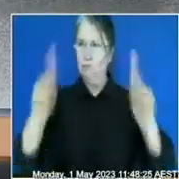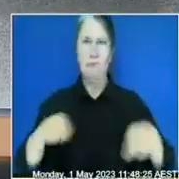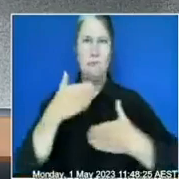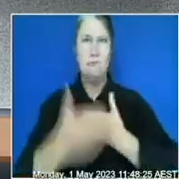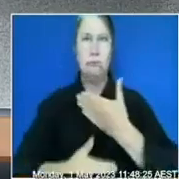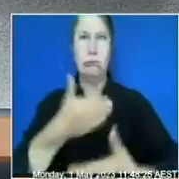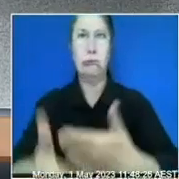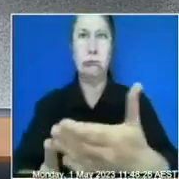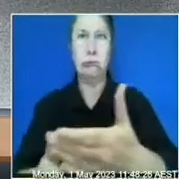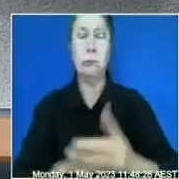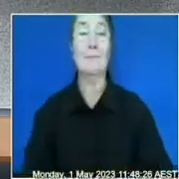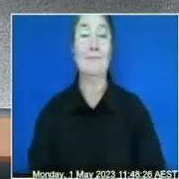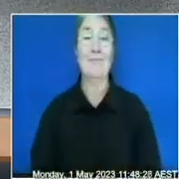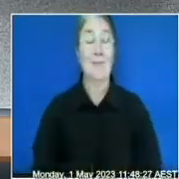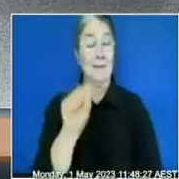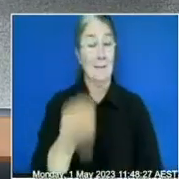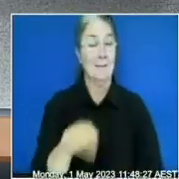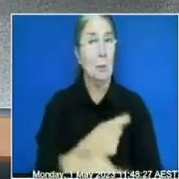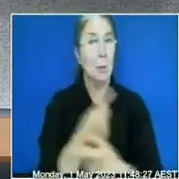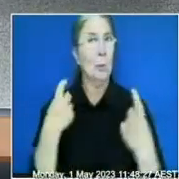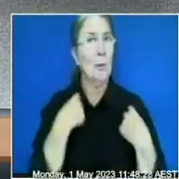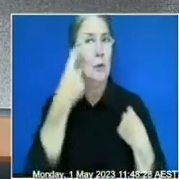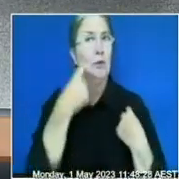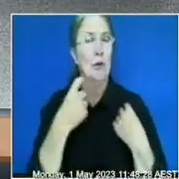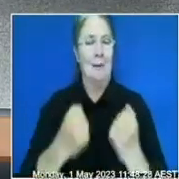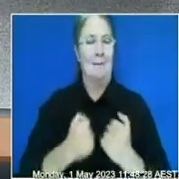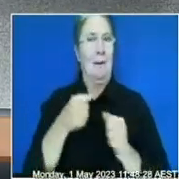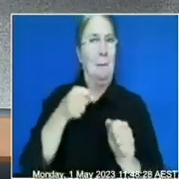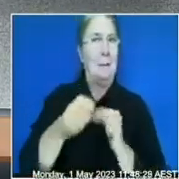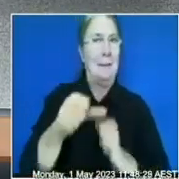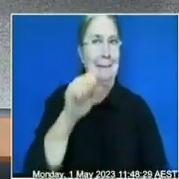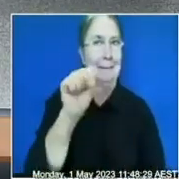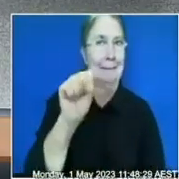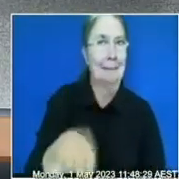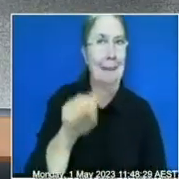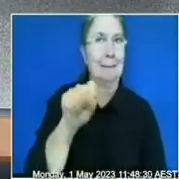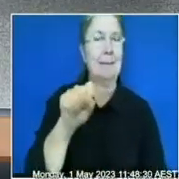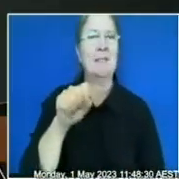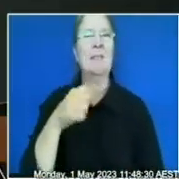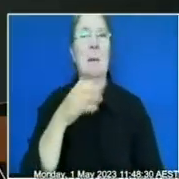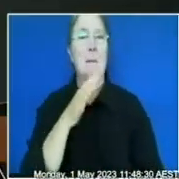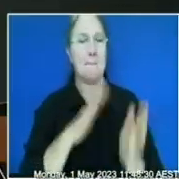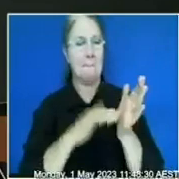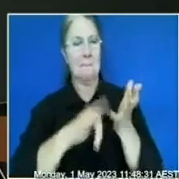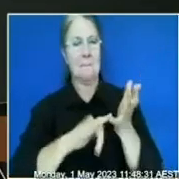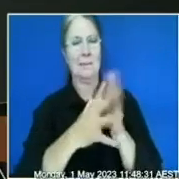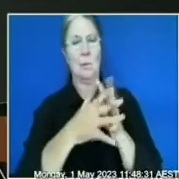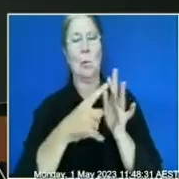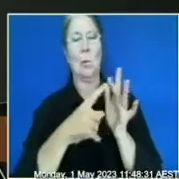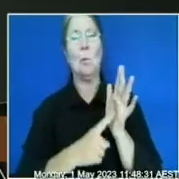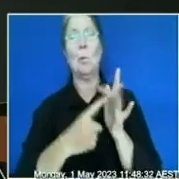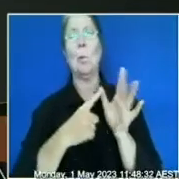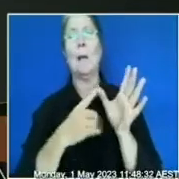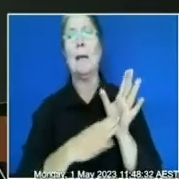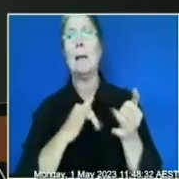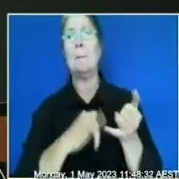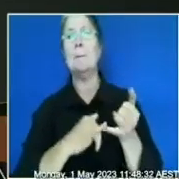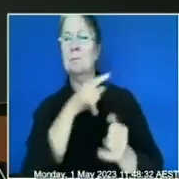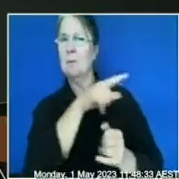market process at the moment to bring providers on to deliver those services. Because we're really aware that if that's not ready